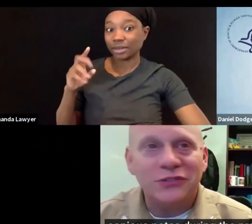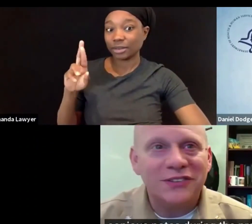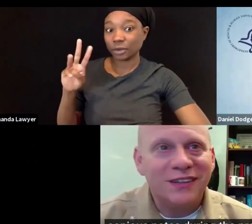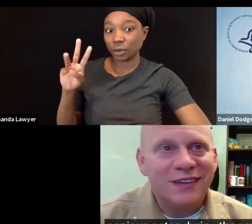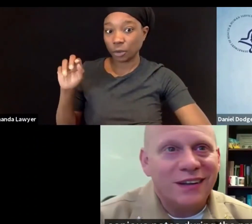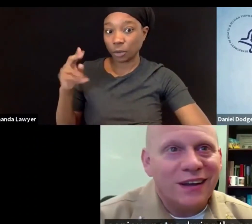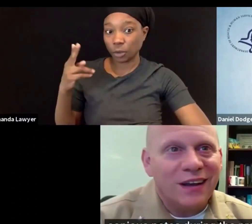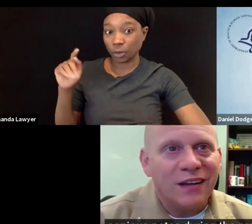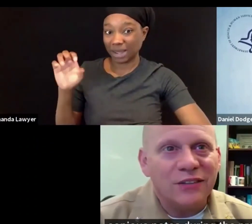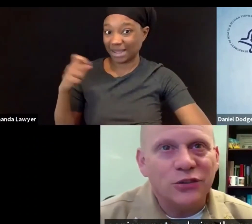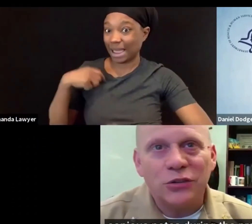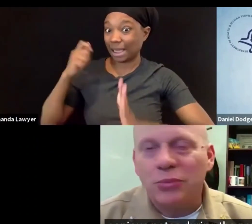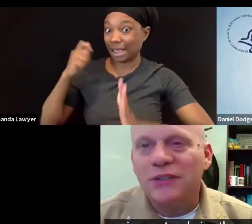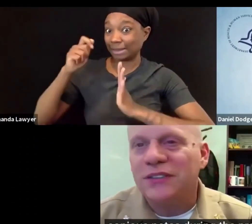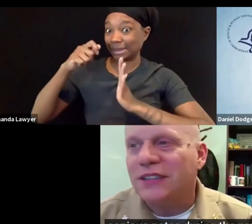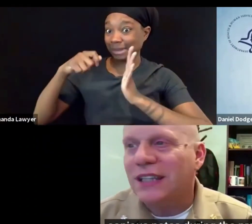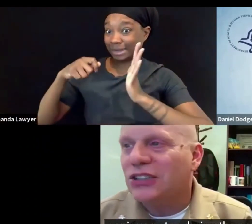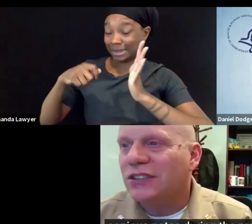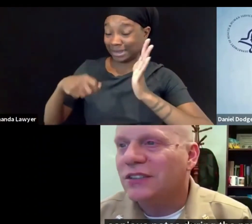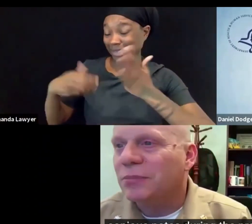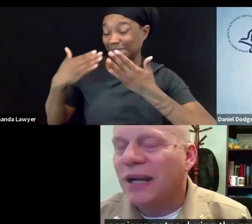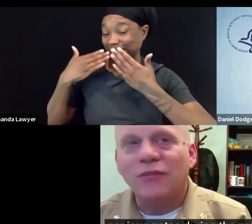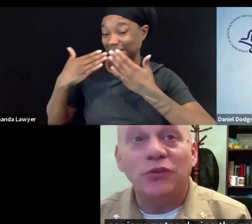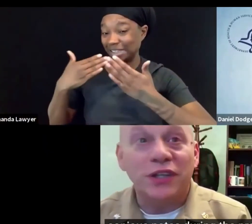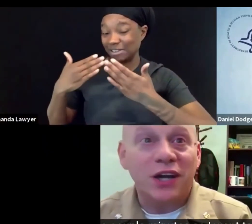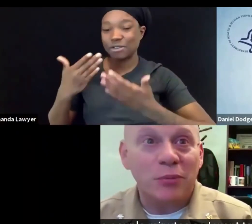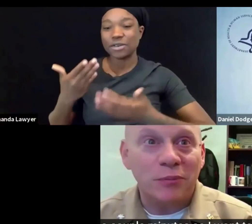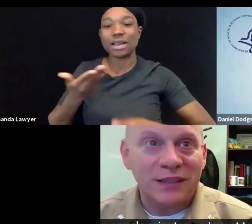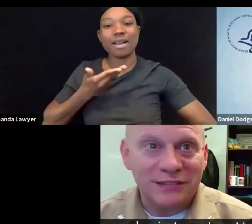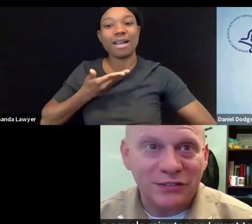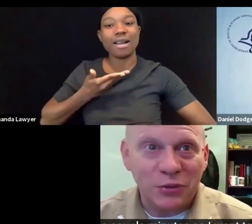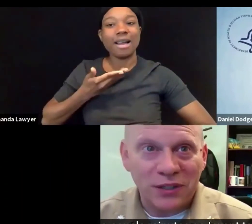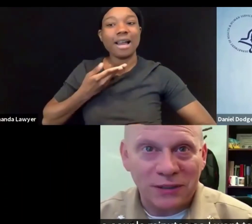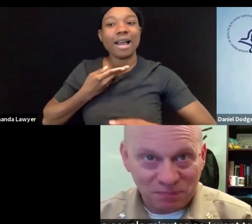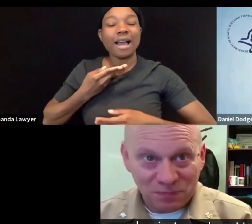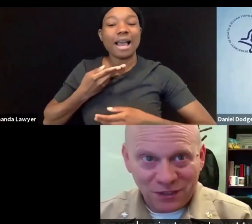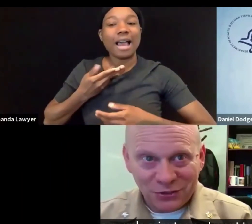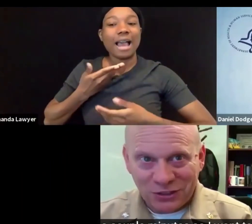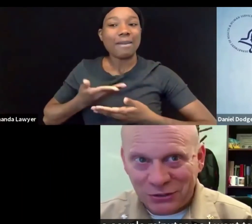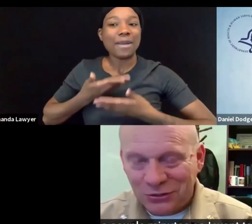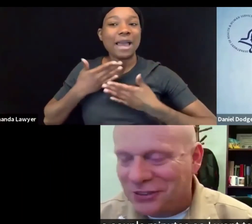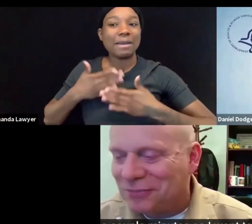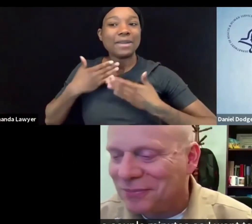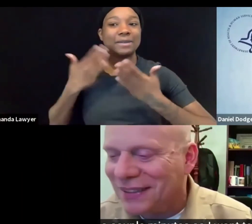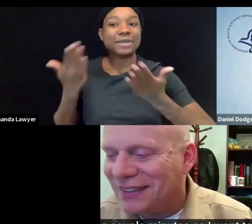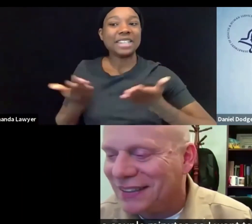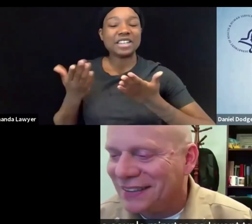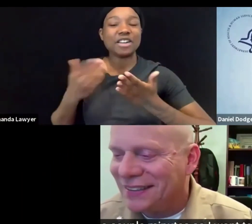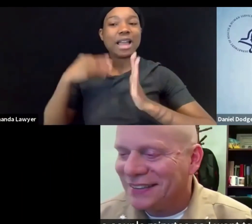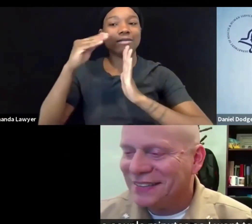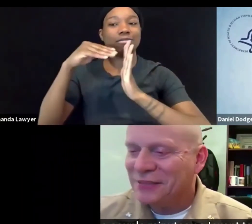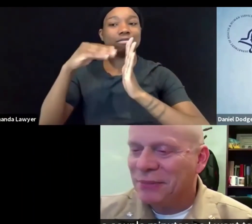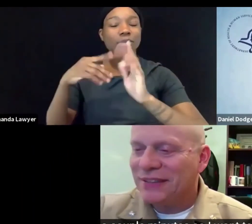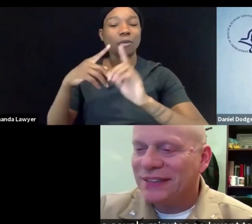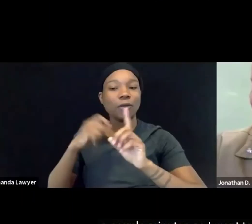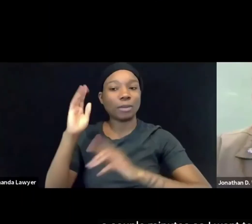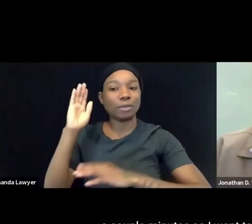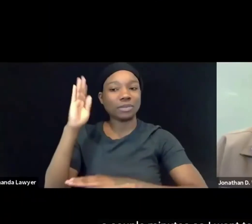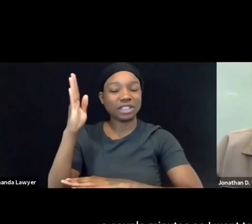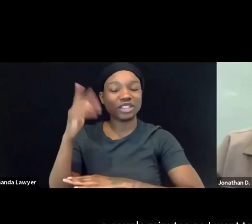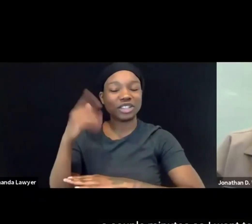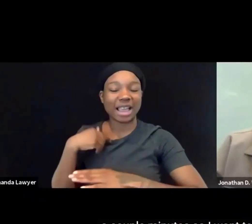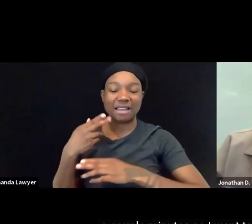copious notes during the presentations, but I have only a couple minutes, so I want to try to use them